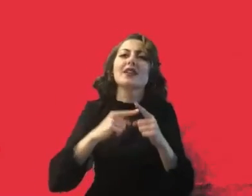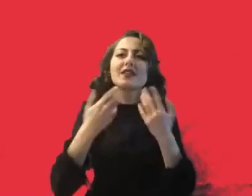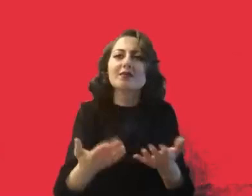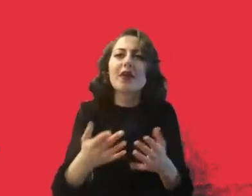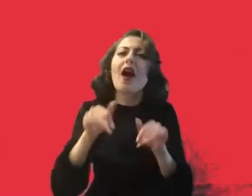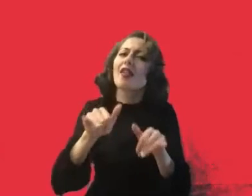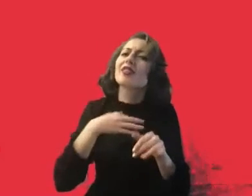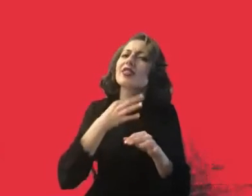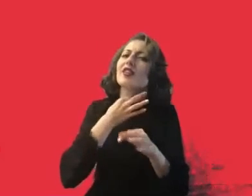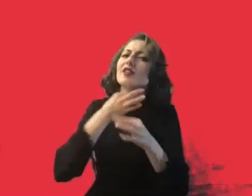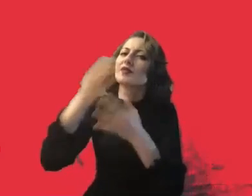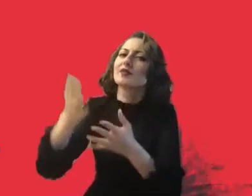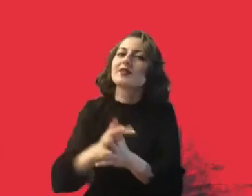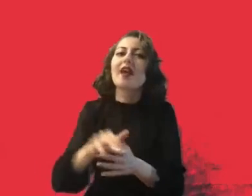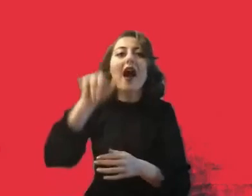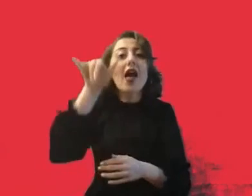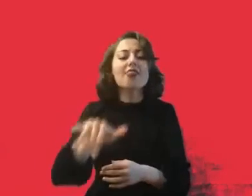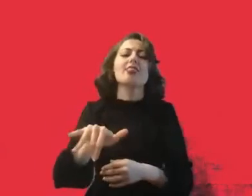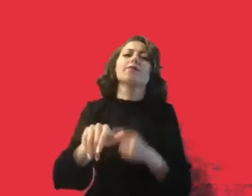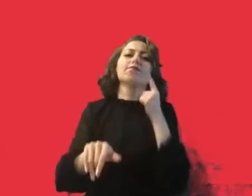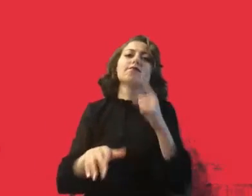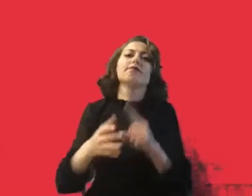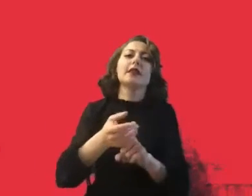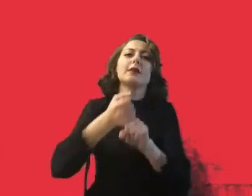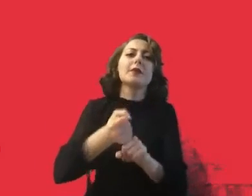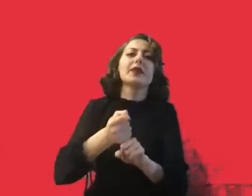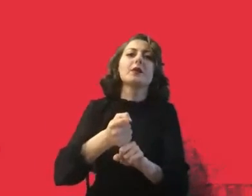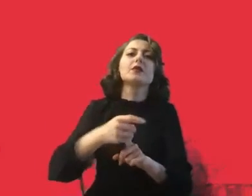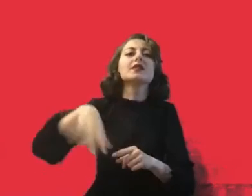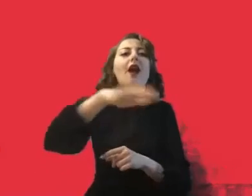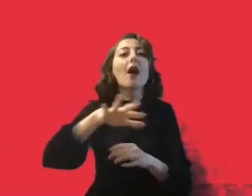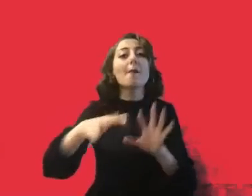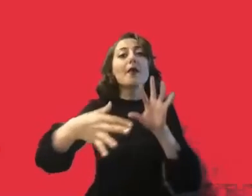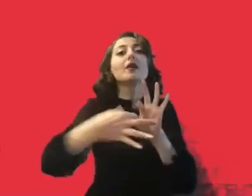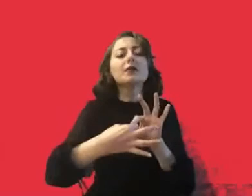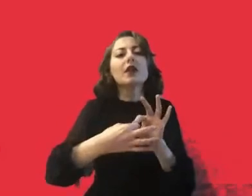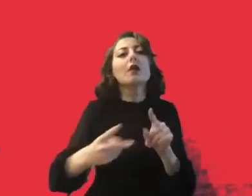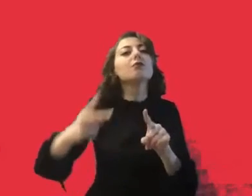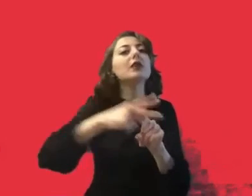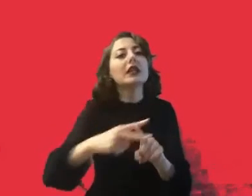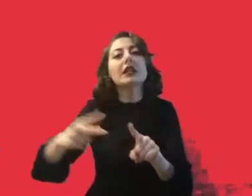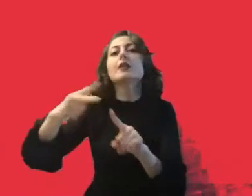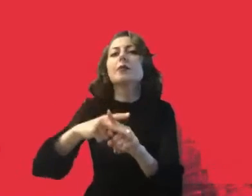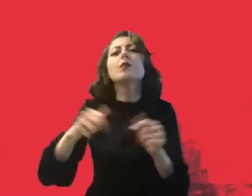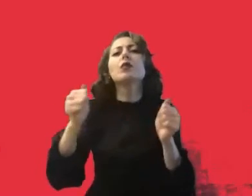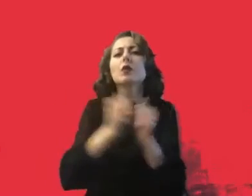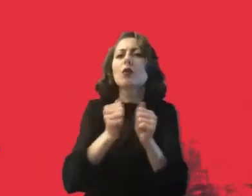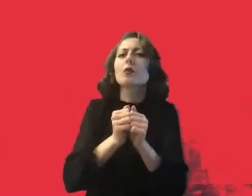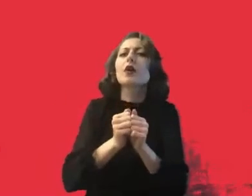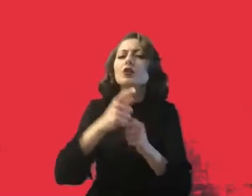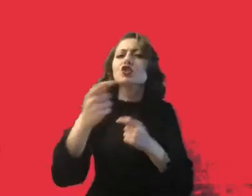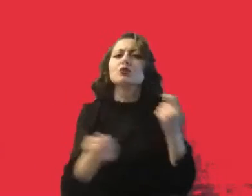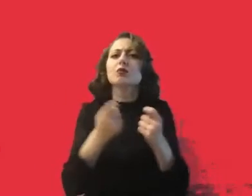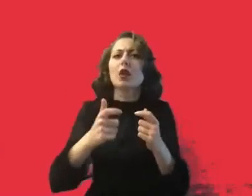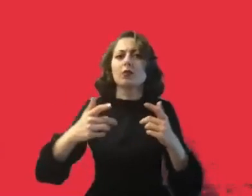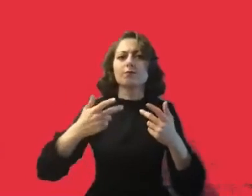I would like to extend my thanks to bağlamında, Ercan as well. birlikte We ve talked demokratik about ortam being a yaratma, democratic yaratma